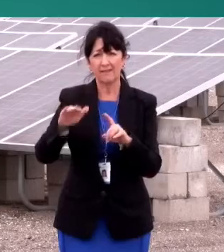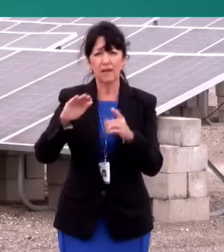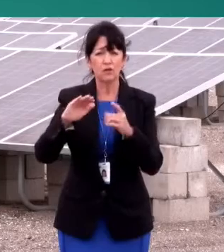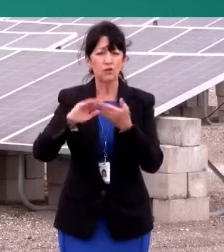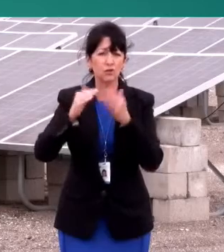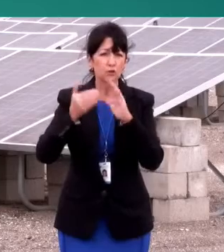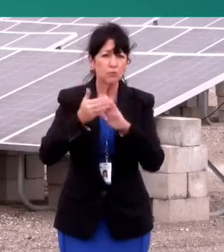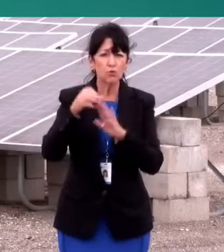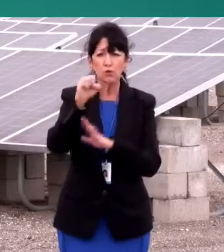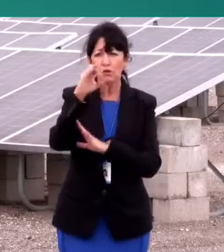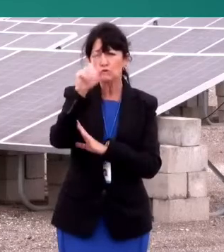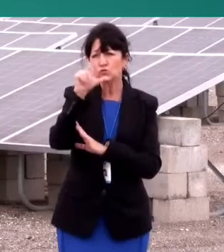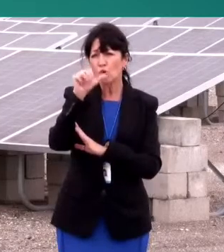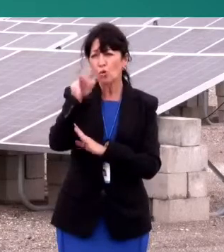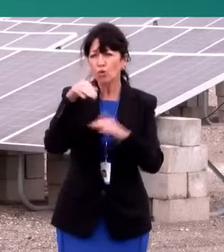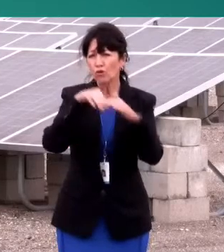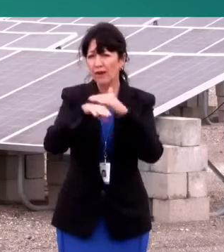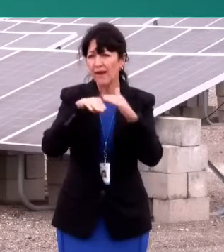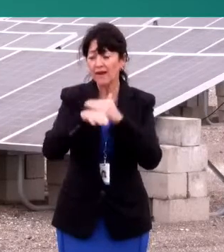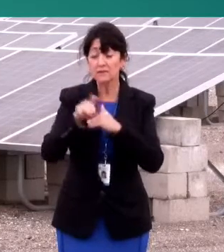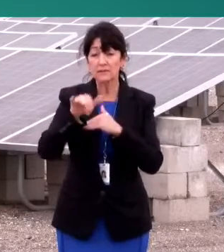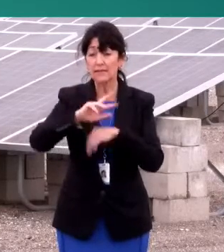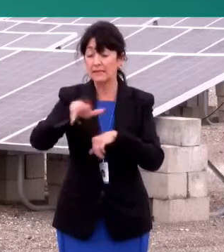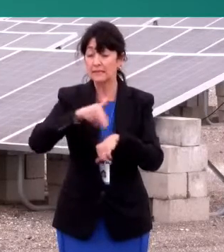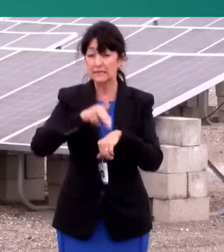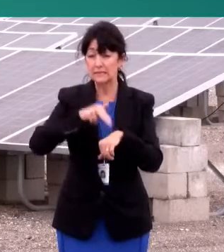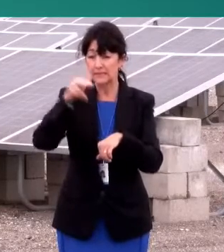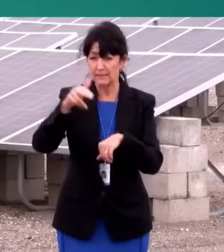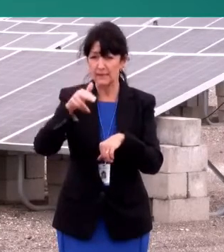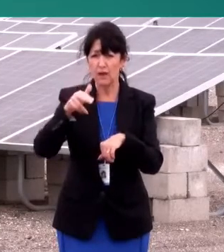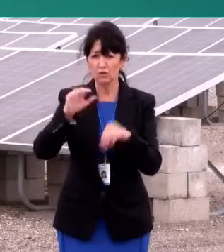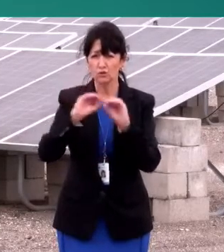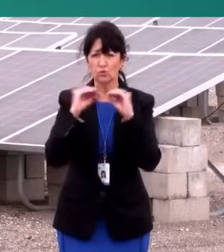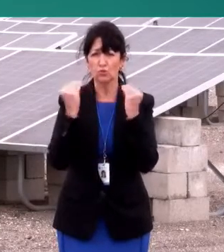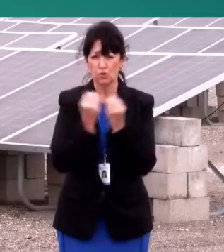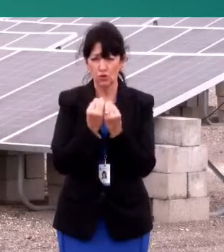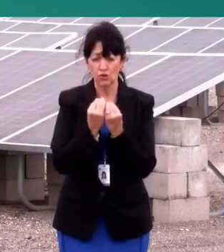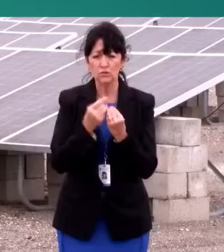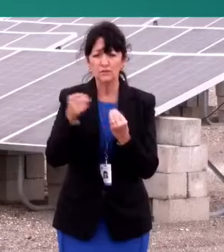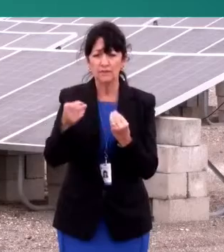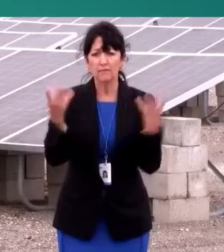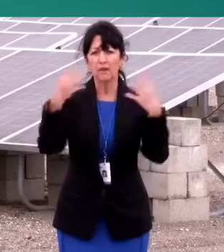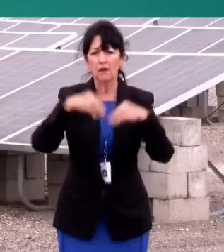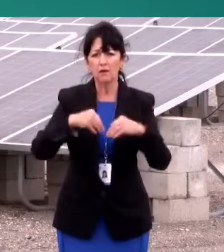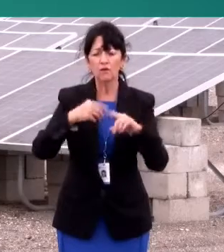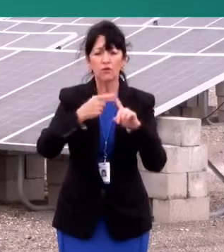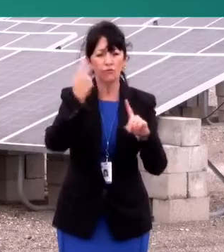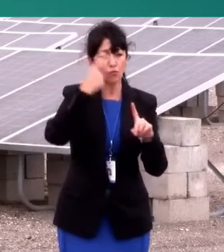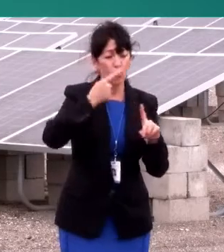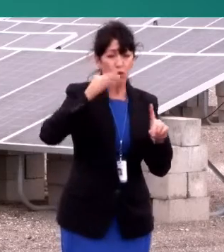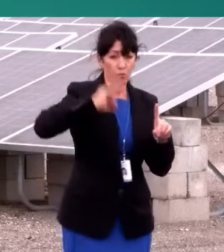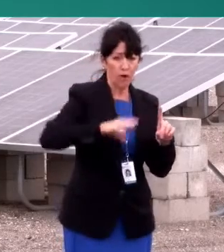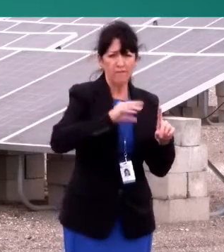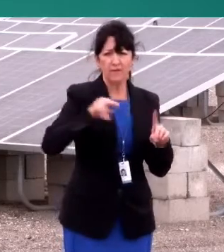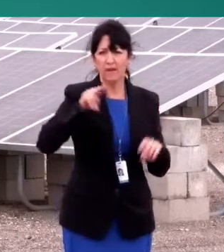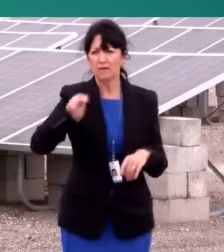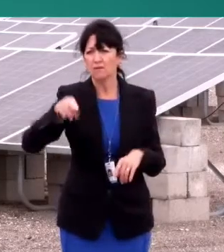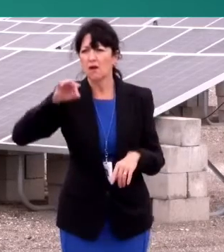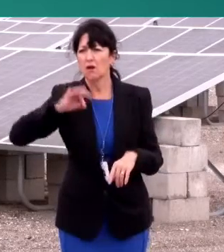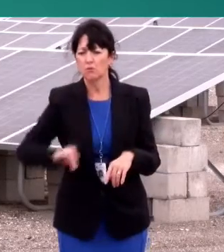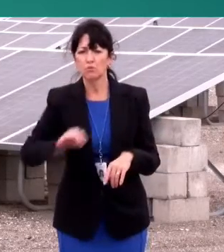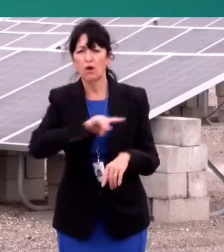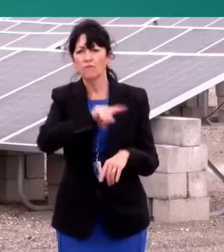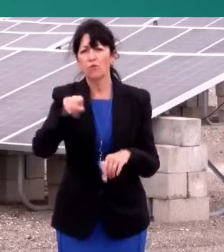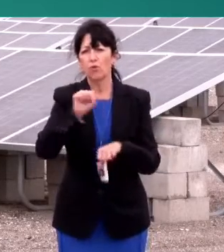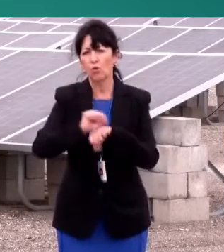Access. This is a national trade organization of community solar businesses and nonprofits working to expand access to solar.